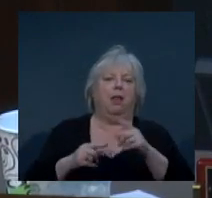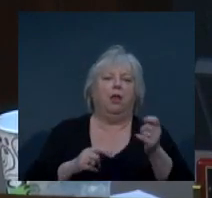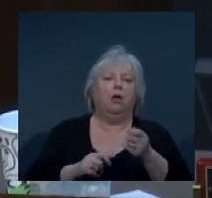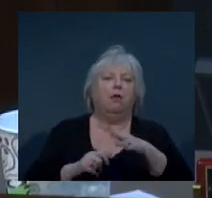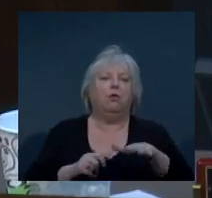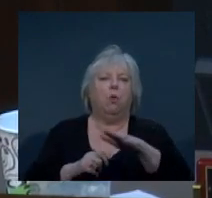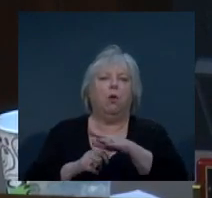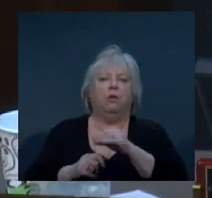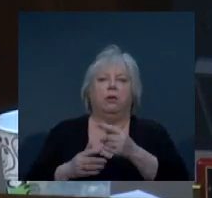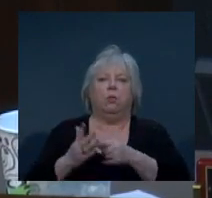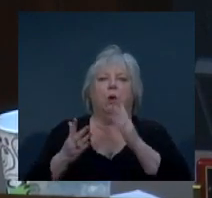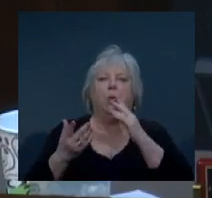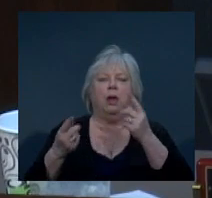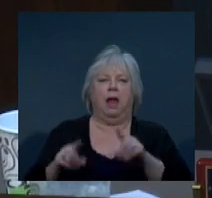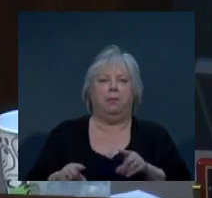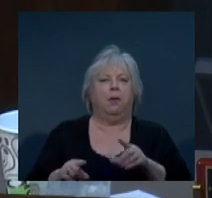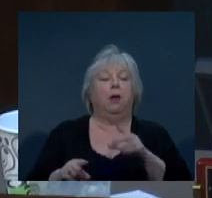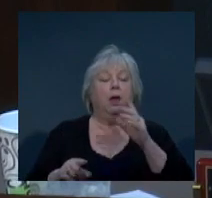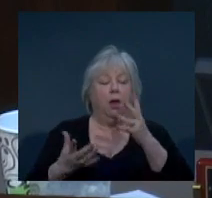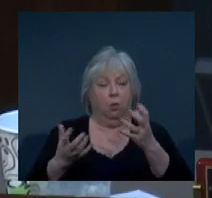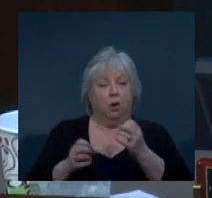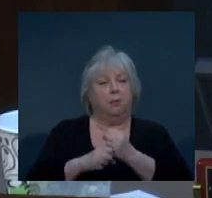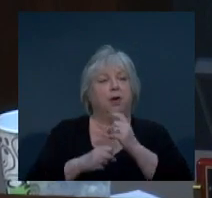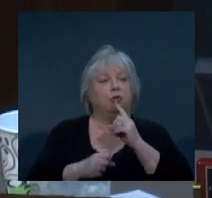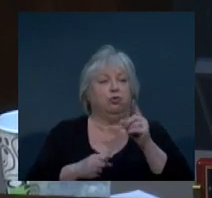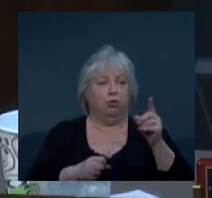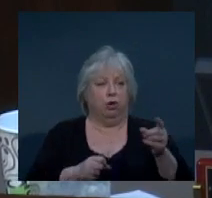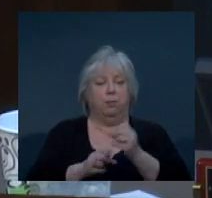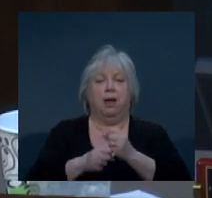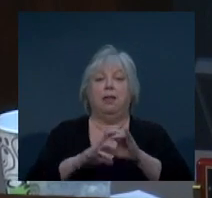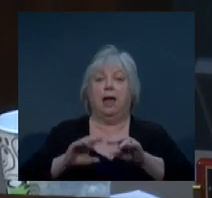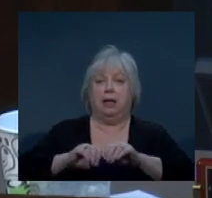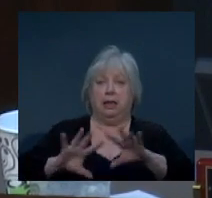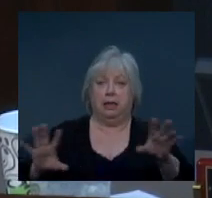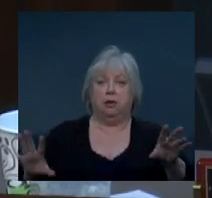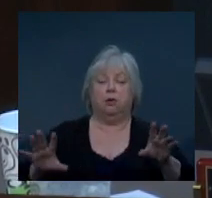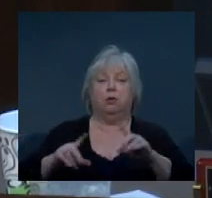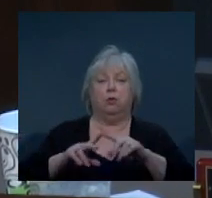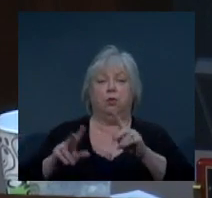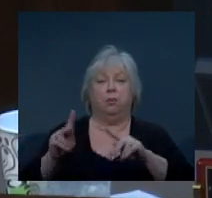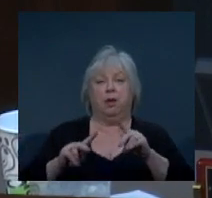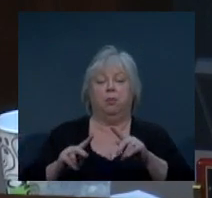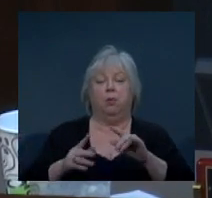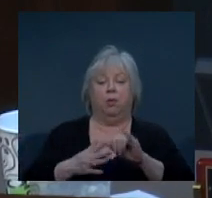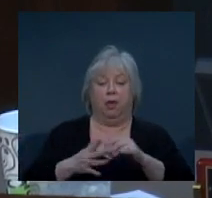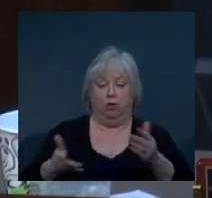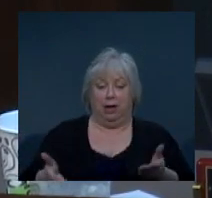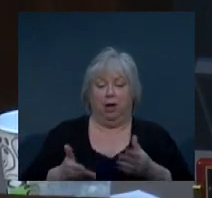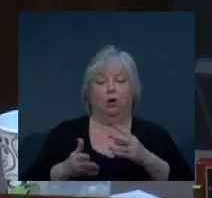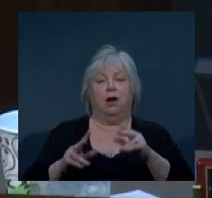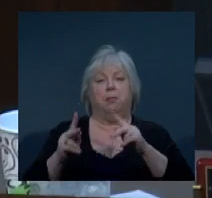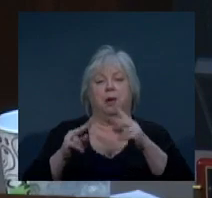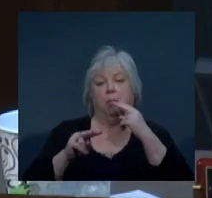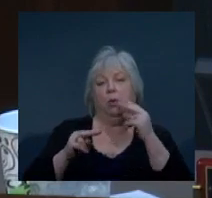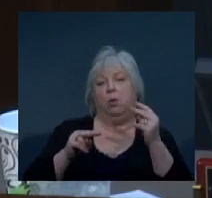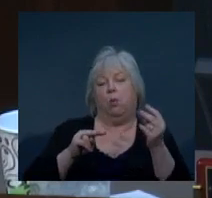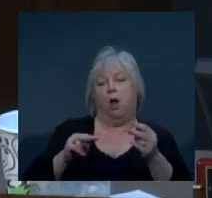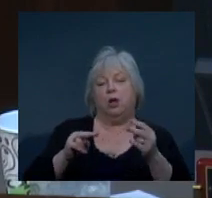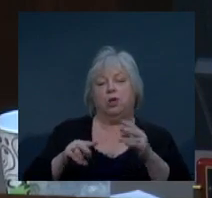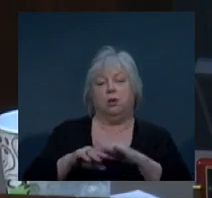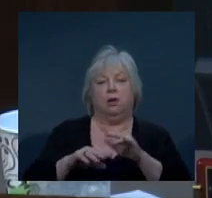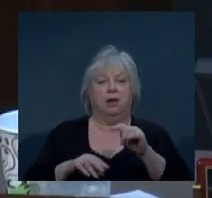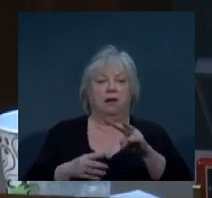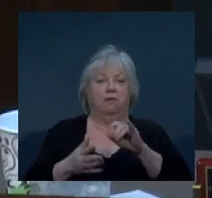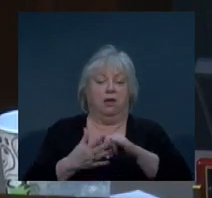golf courses. I wanted to make sure you made that clear to the public, those who are here tonight and those who are watching and live streaming, that decision has not